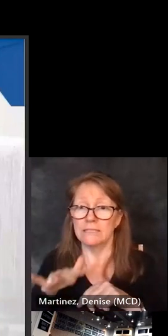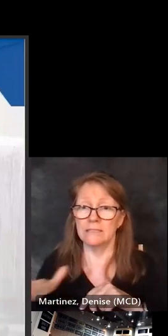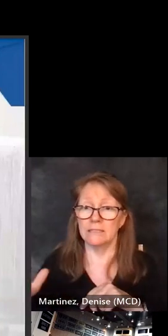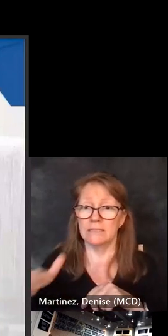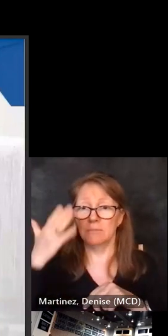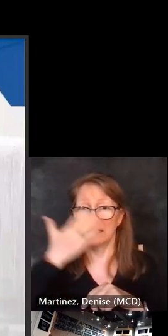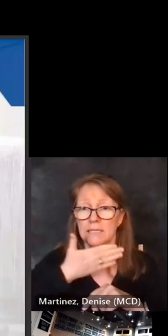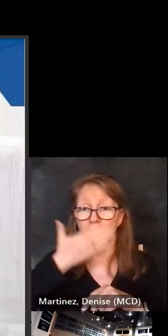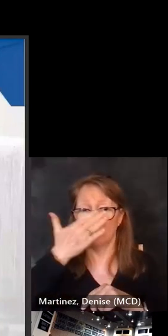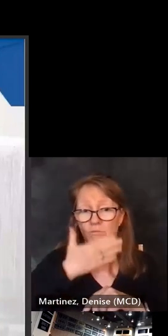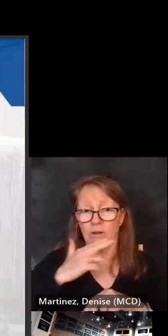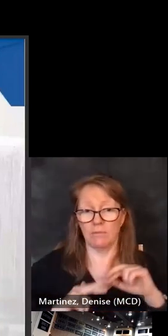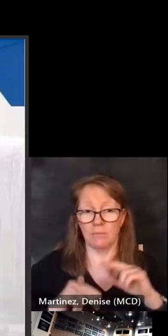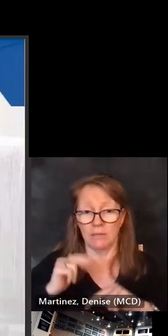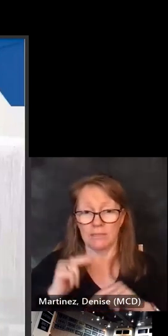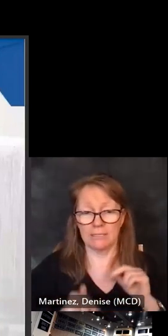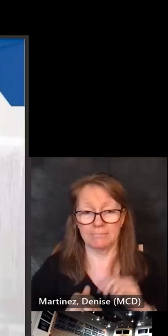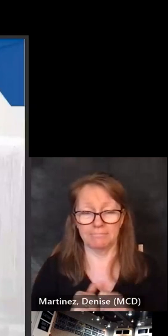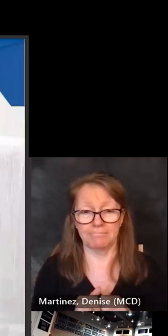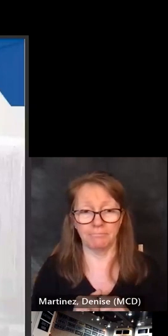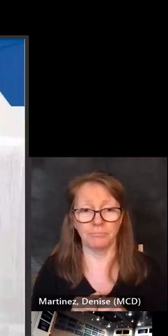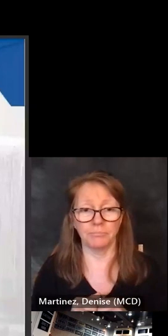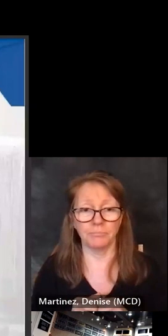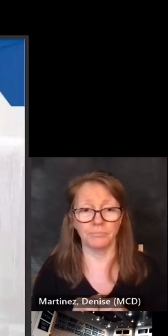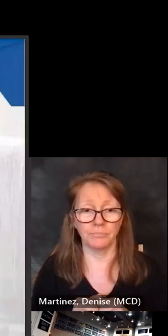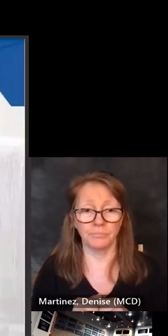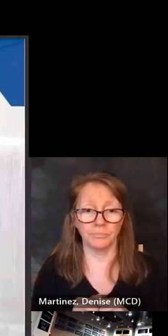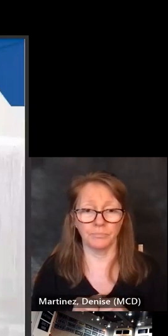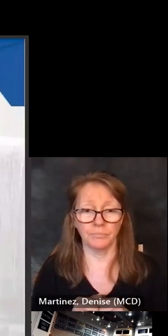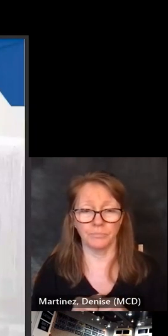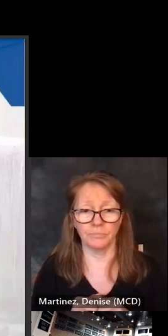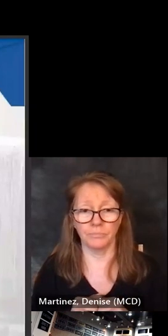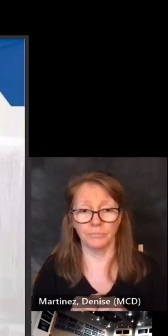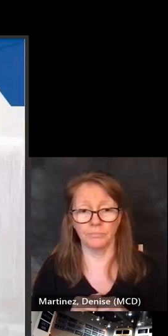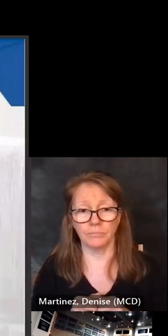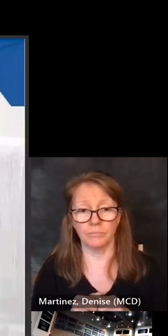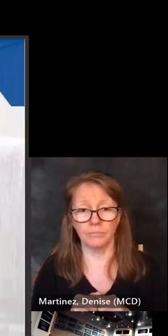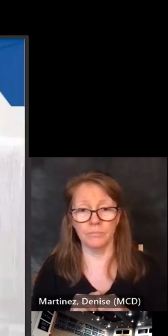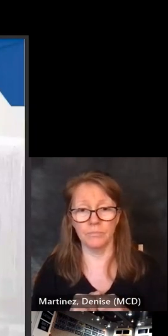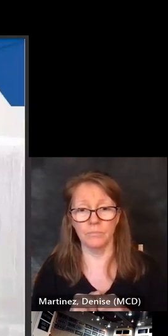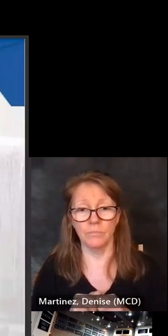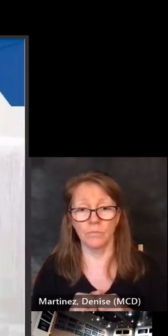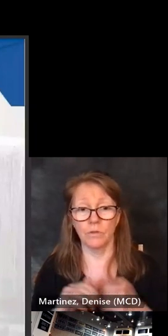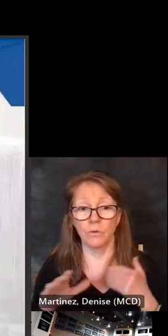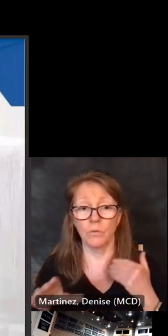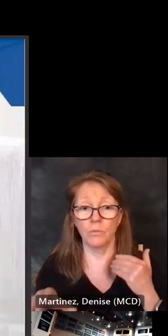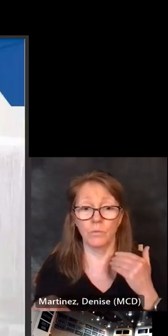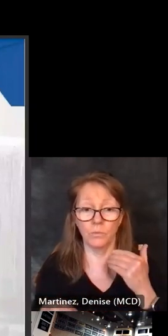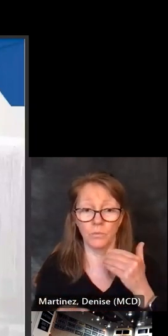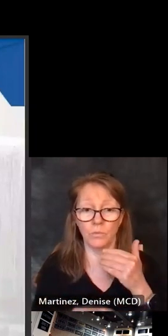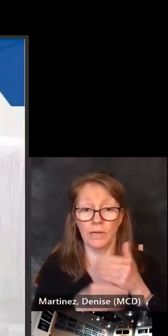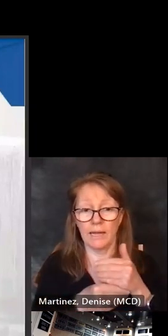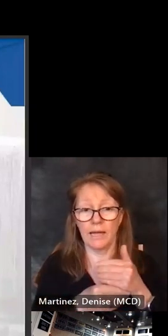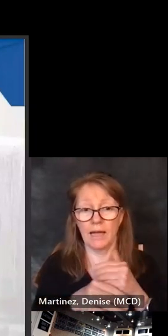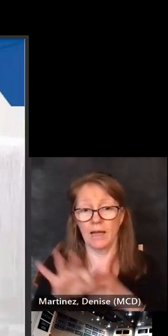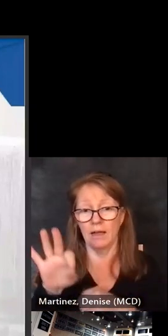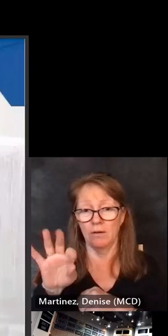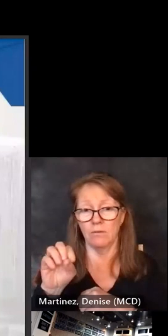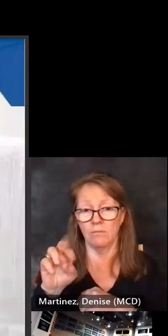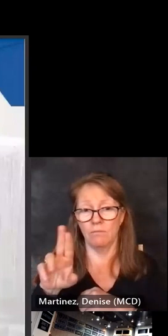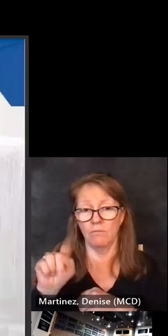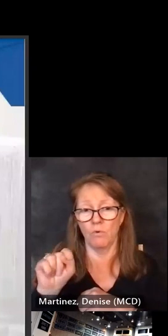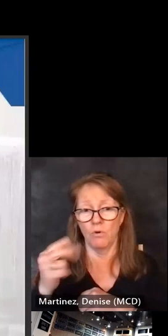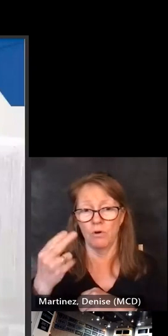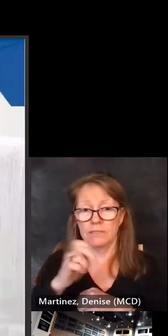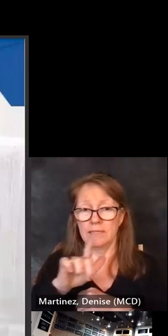of the building. And then we added the exit with Forest Hills, and as we've discussed, kind of refined